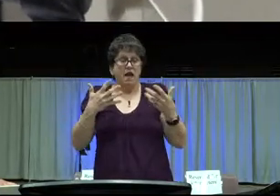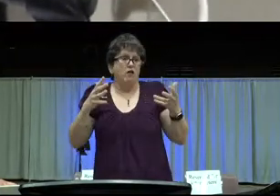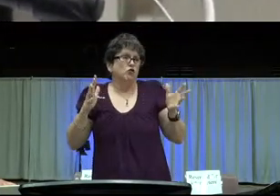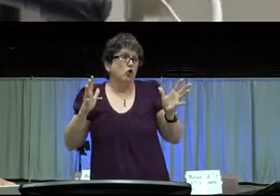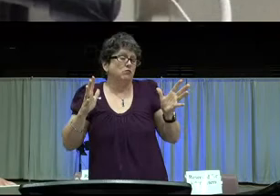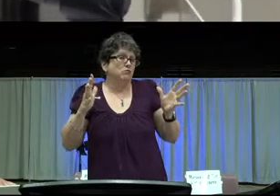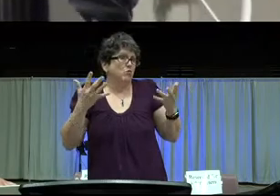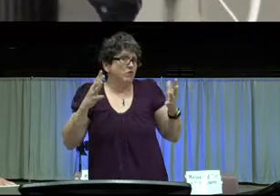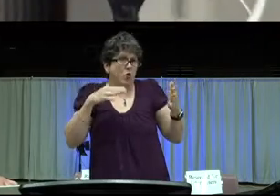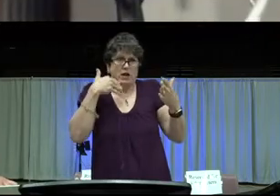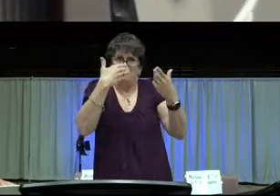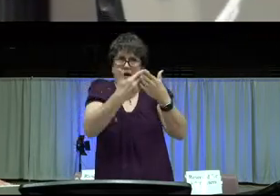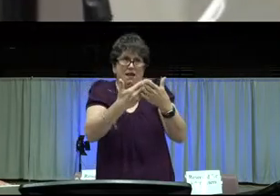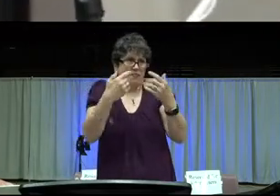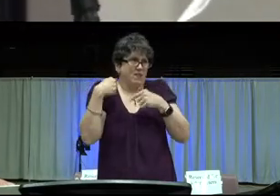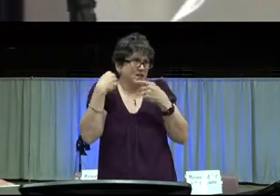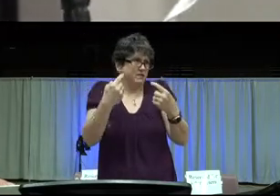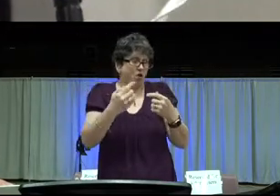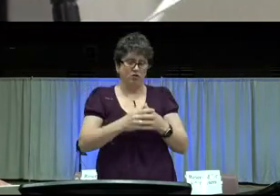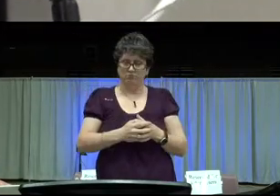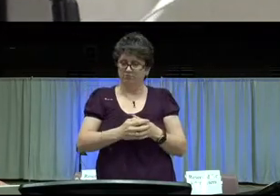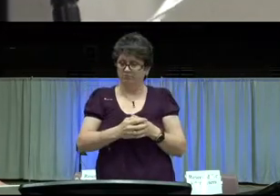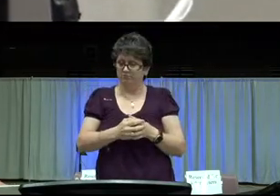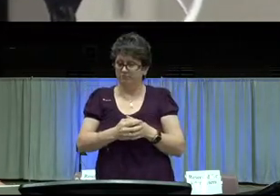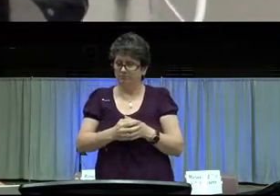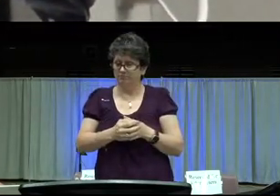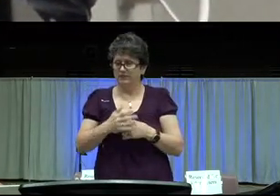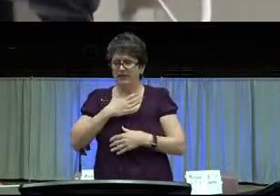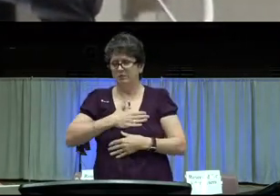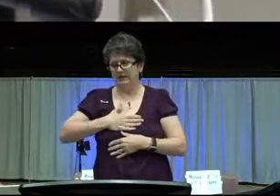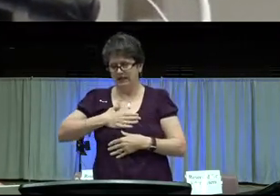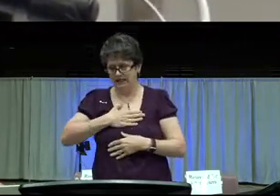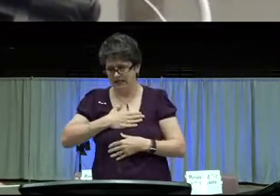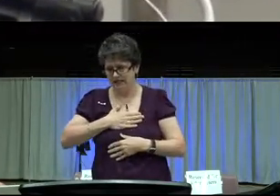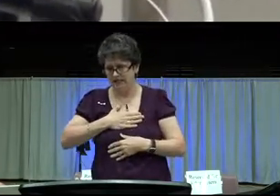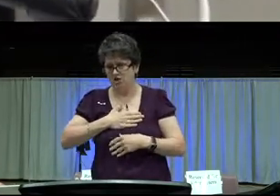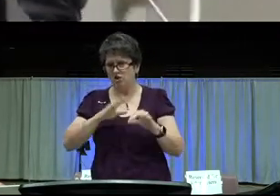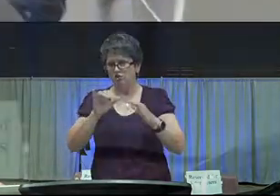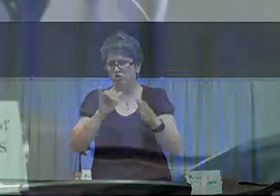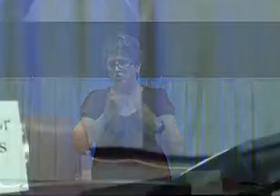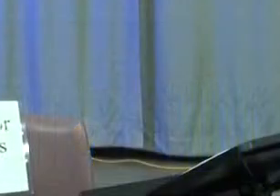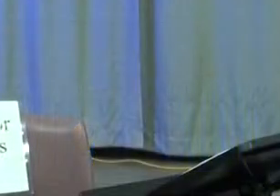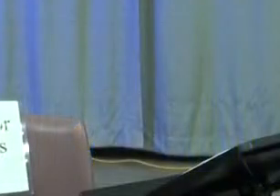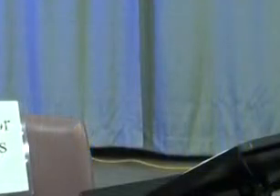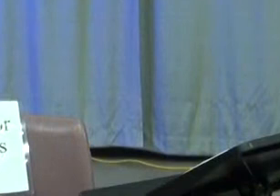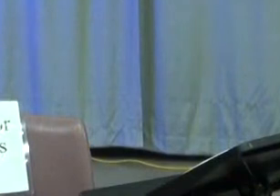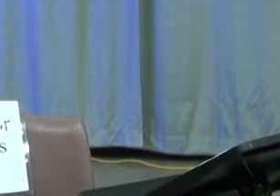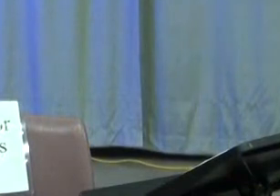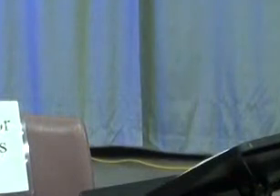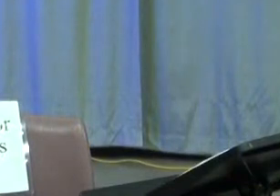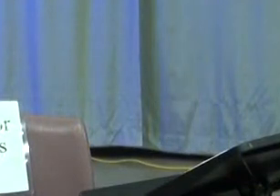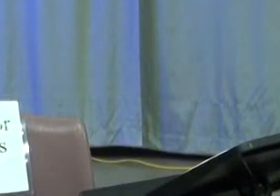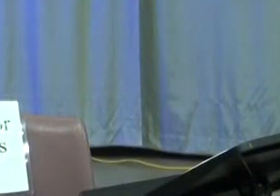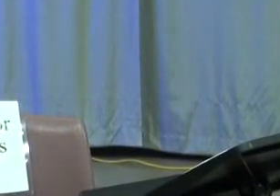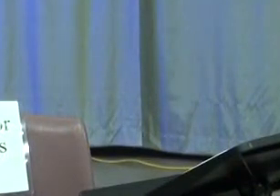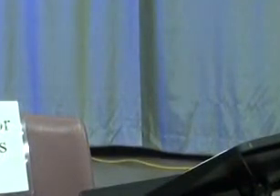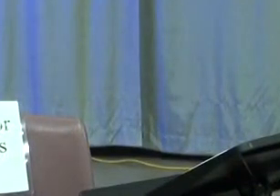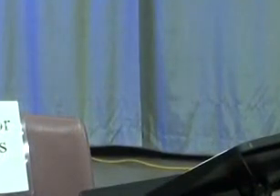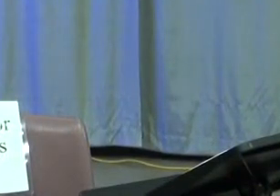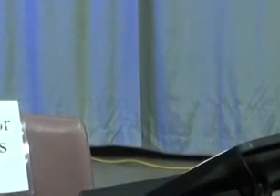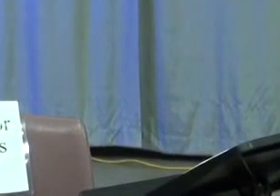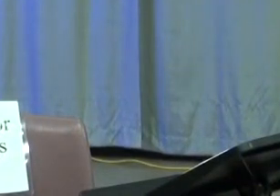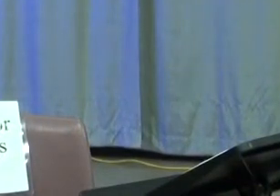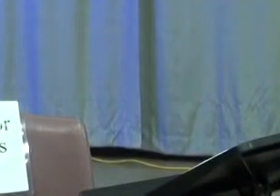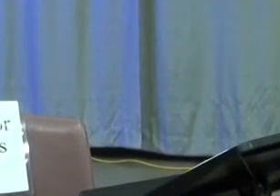all, we've already made it this far. And please, do this fellow struggler a favor. Be